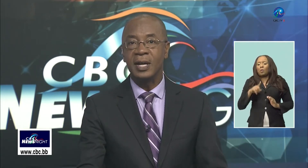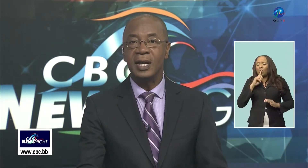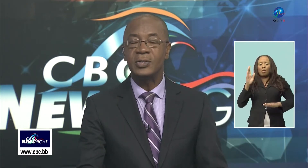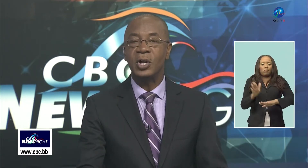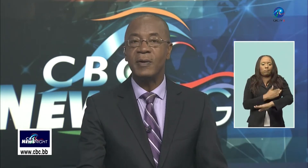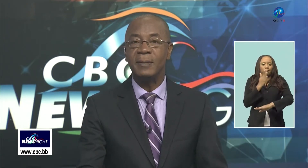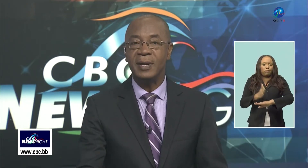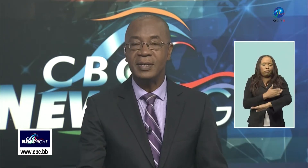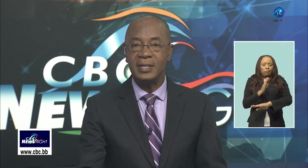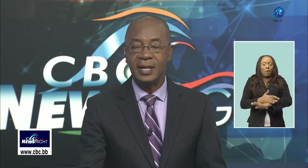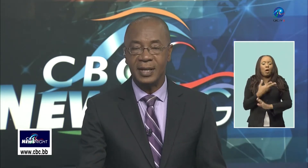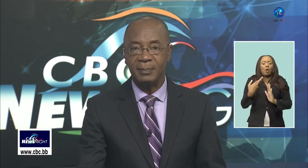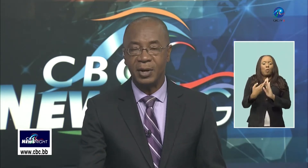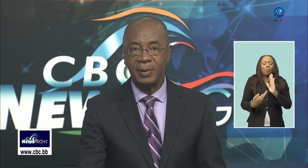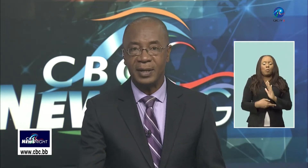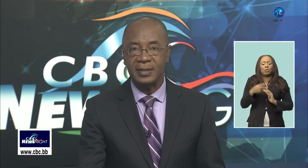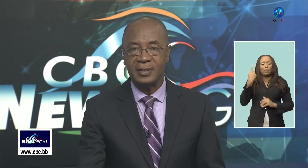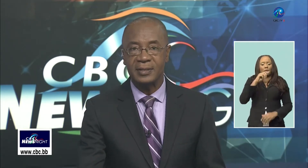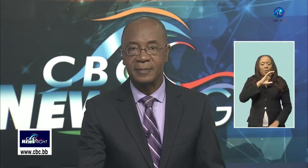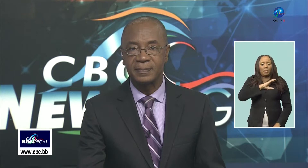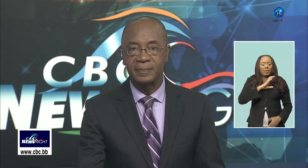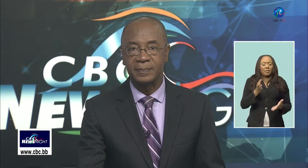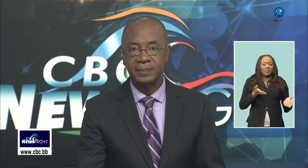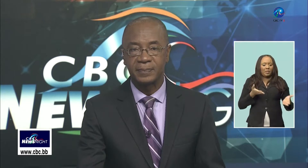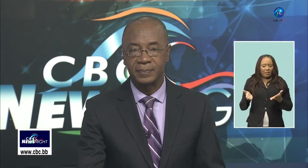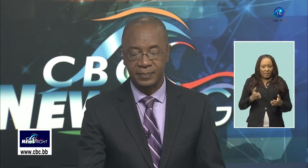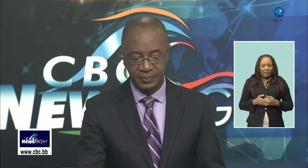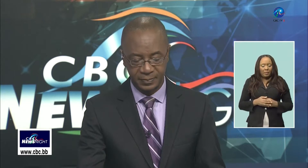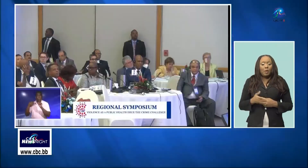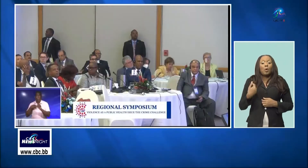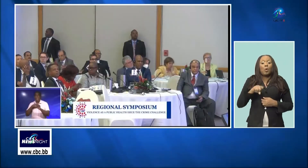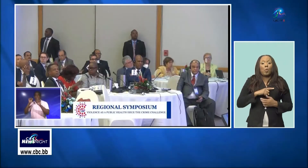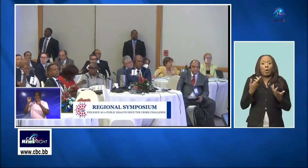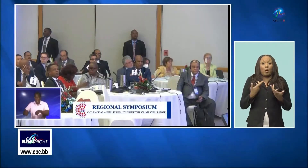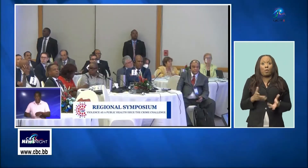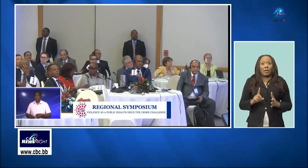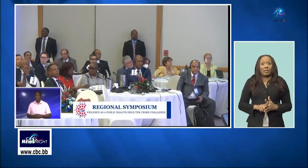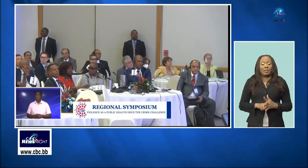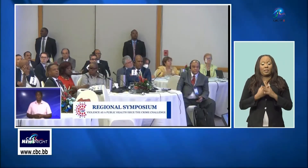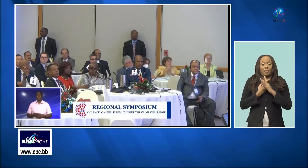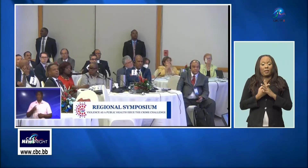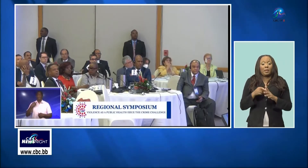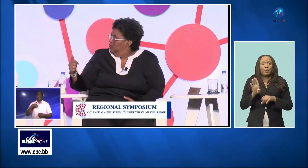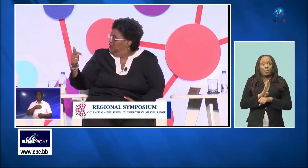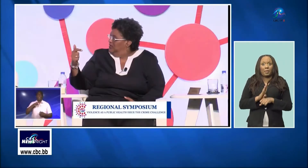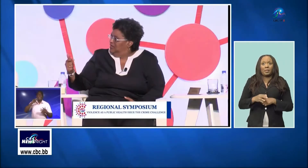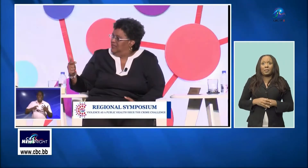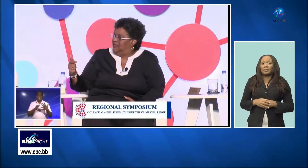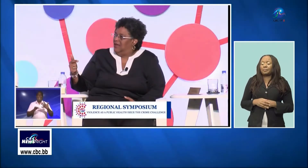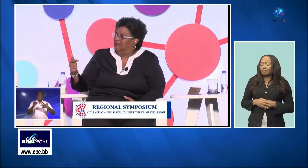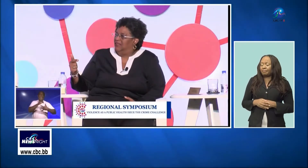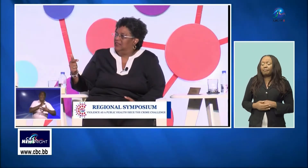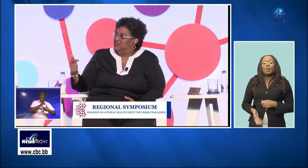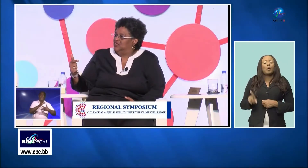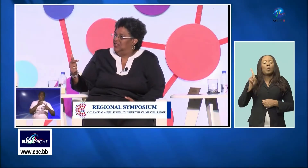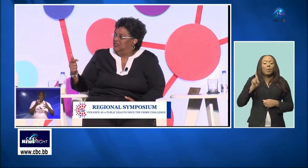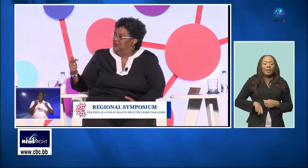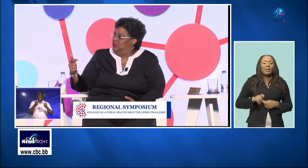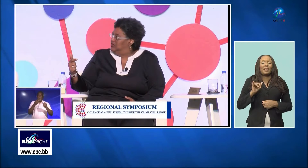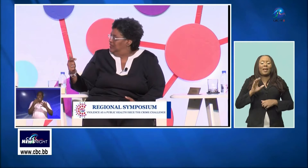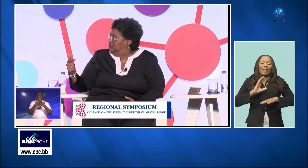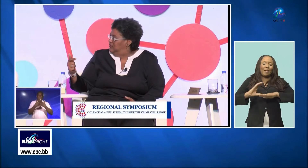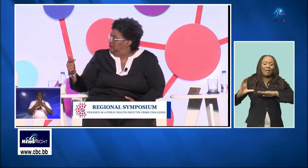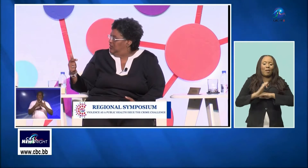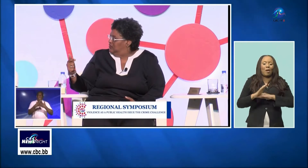revealed is already being done in Barbados. We need the Caricom arrest warrant. We need to have the exchange